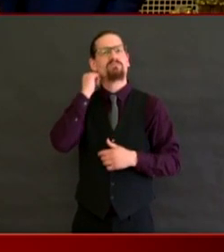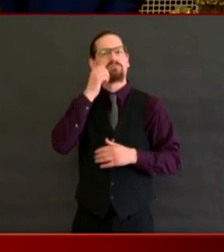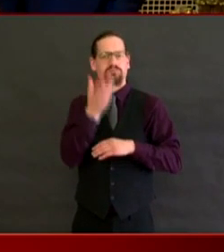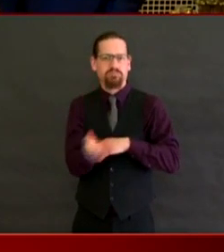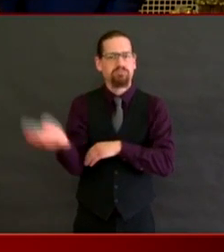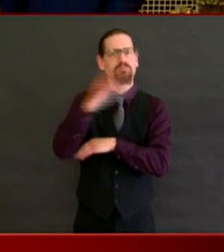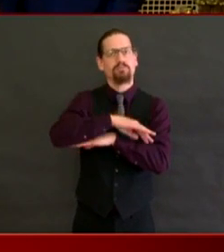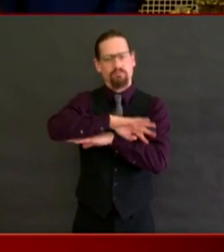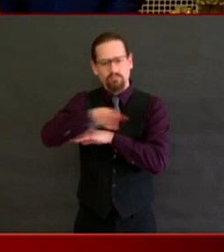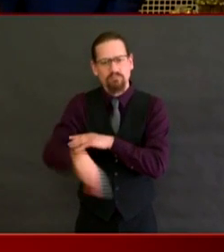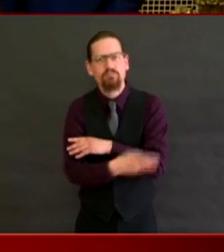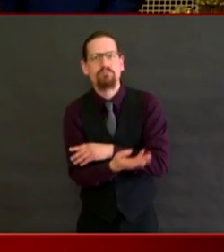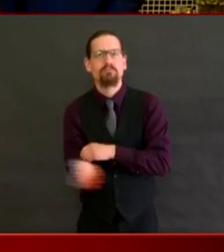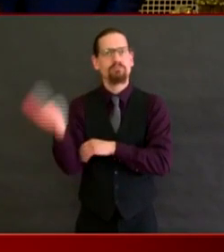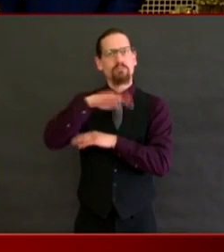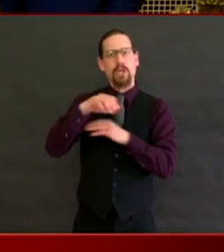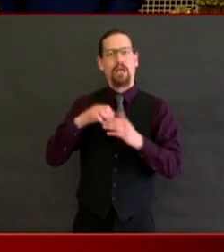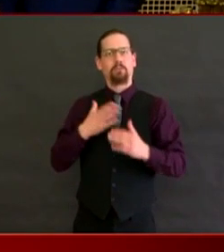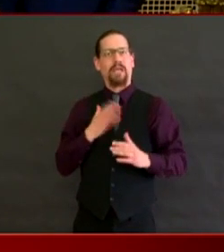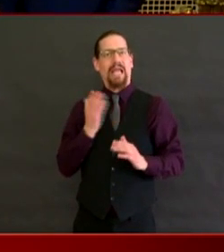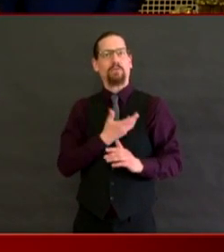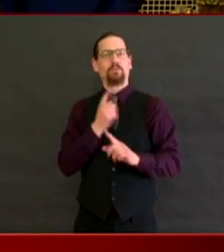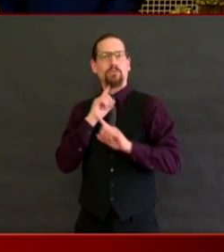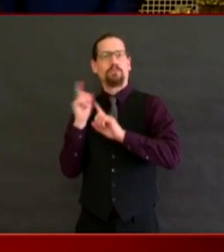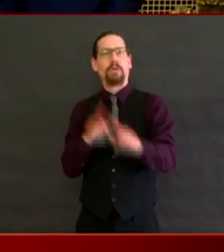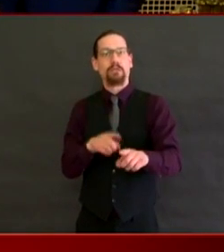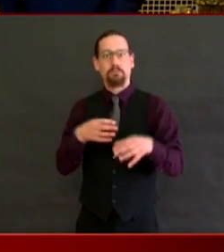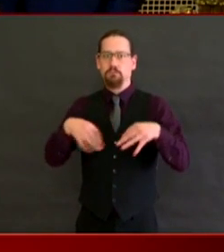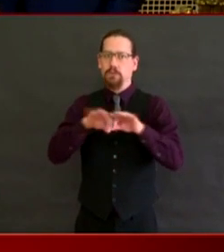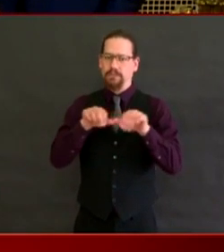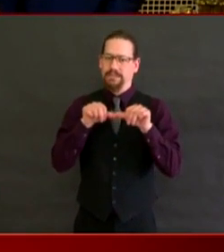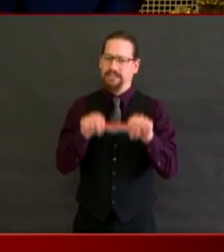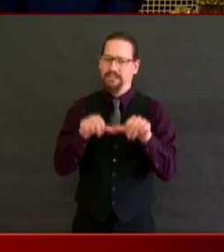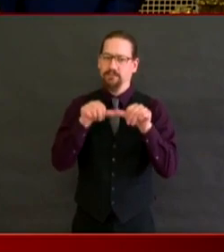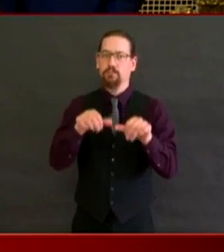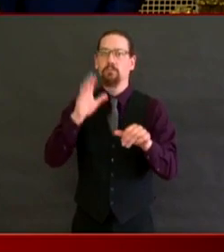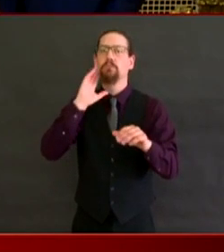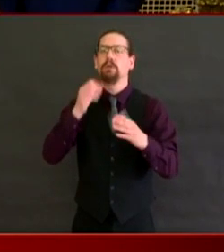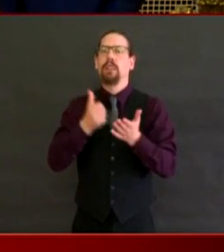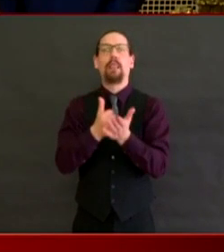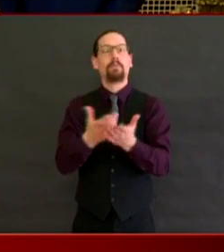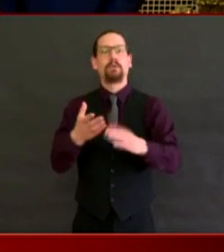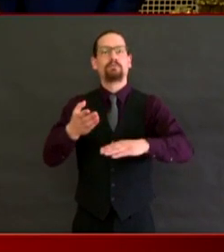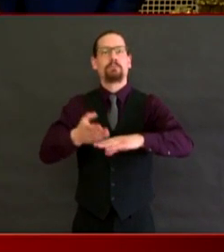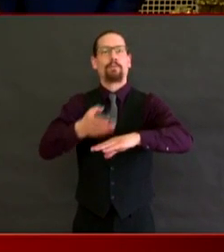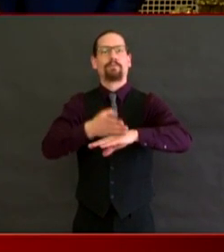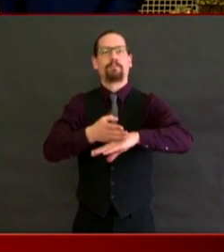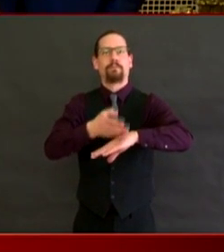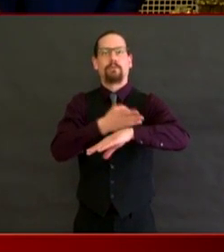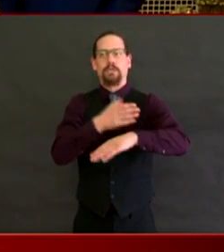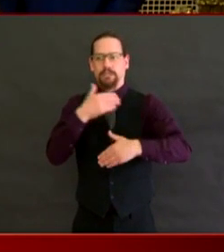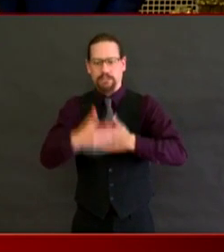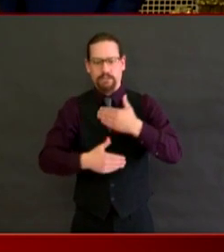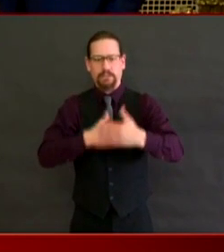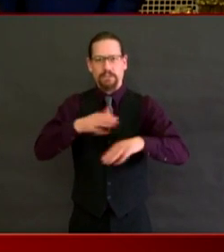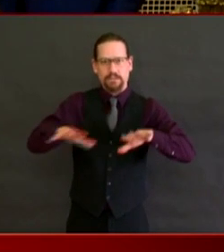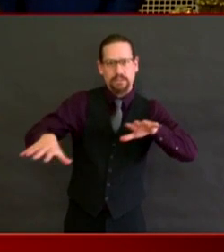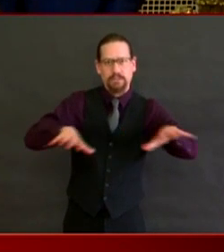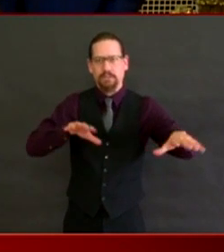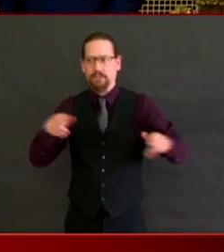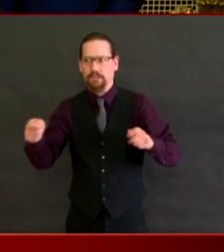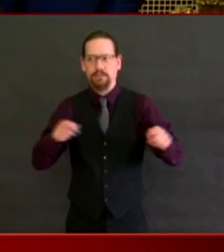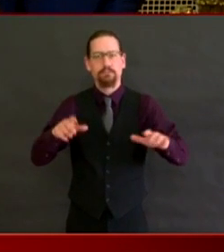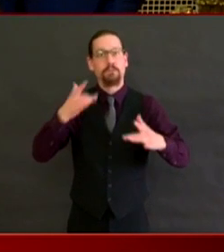than it would have been. And that's what I'm trying to do now. I'm just trying to protect everyone as much as